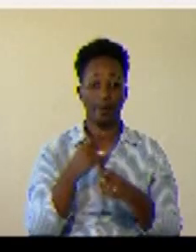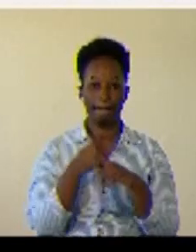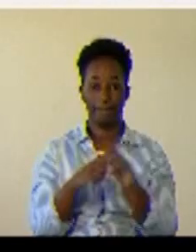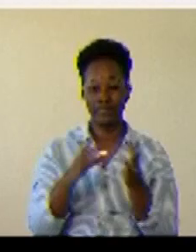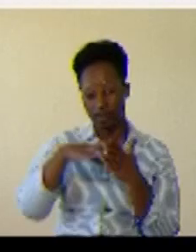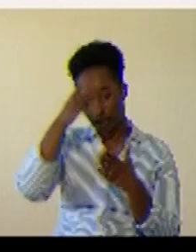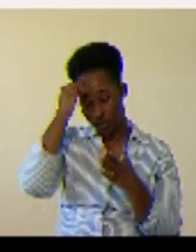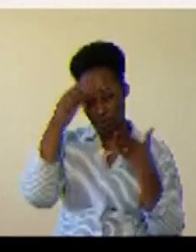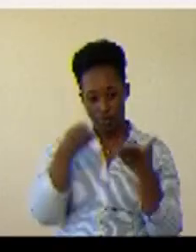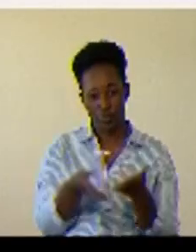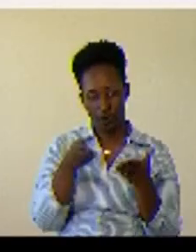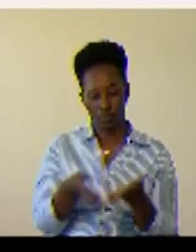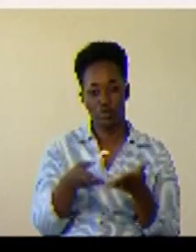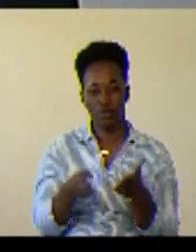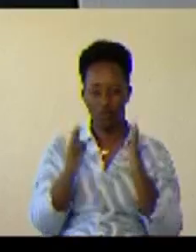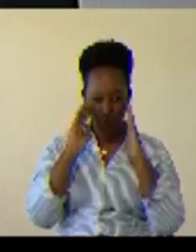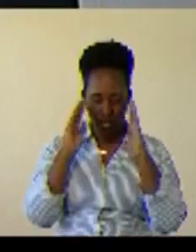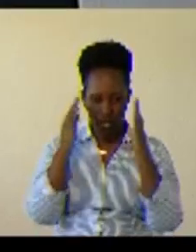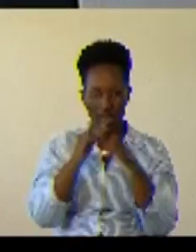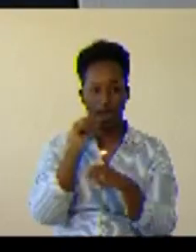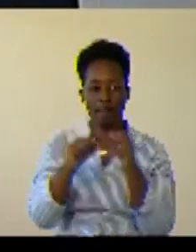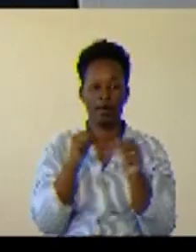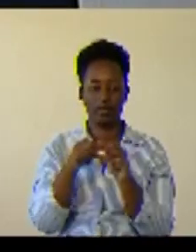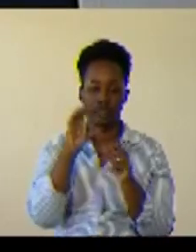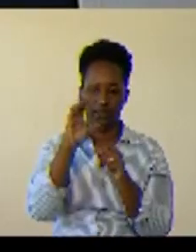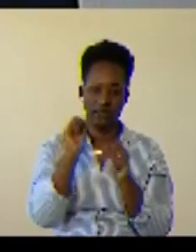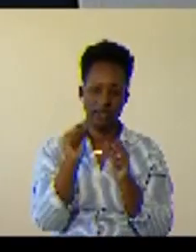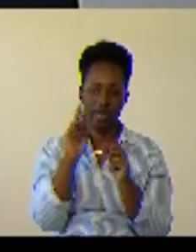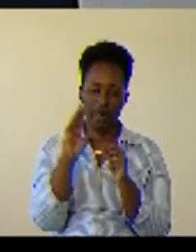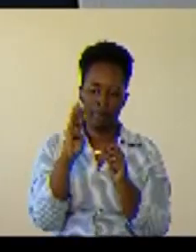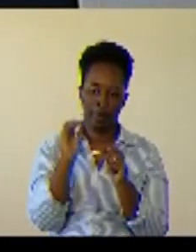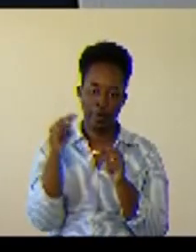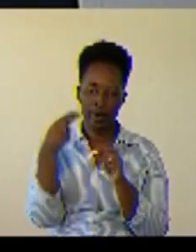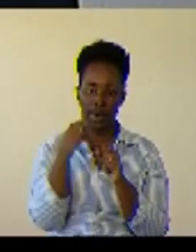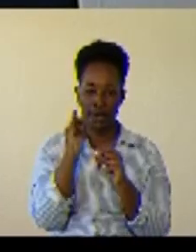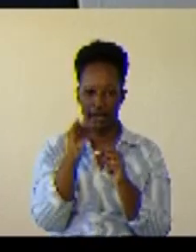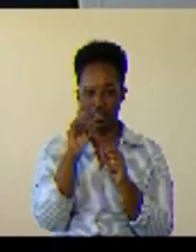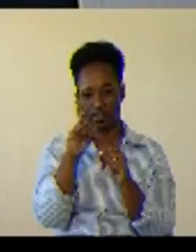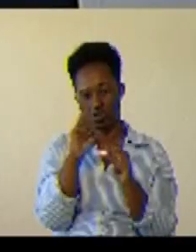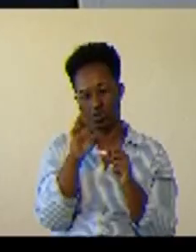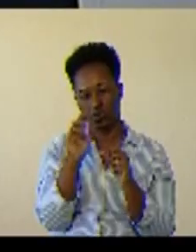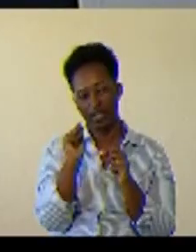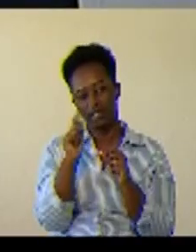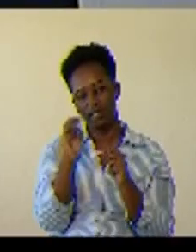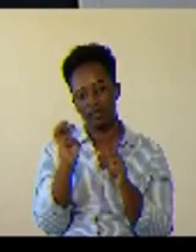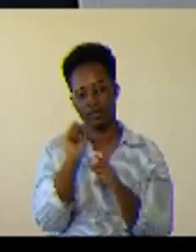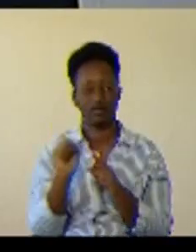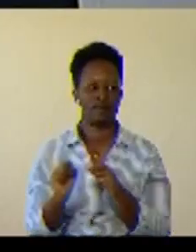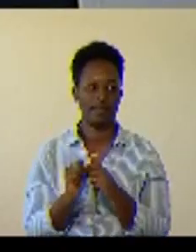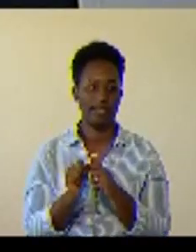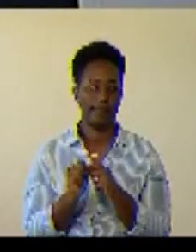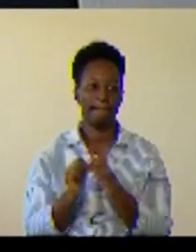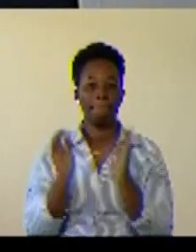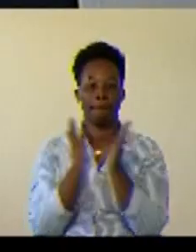lesson will only focus on carbohydrates. So the lesson of today will be focusing on carbohydrates.